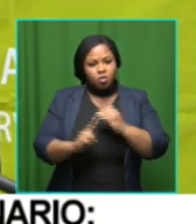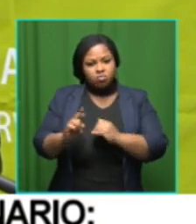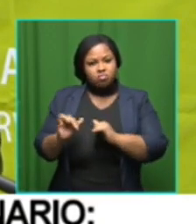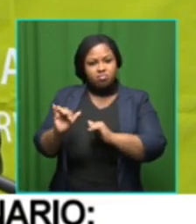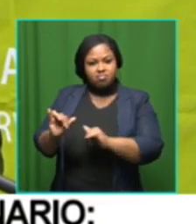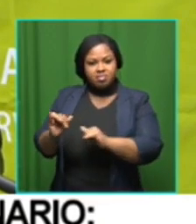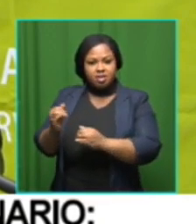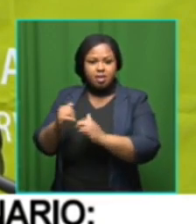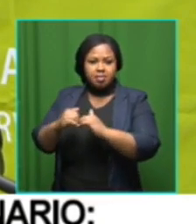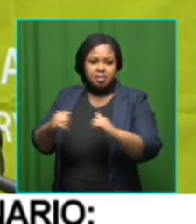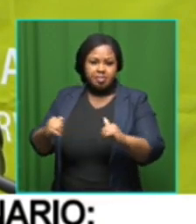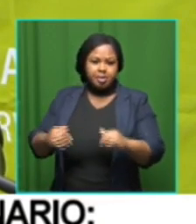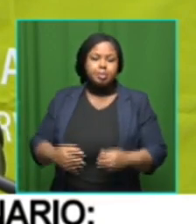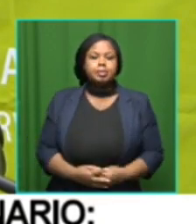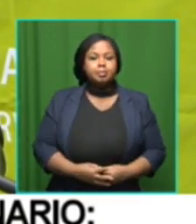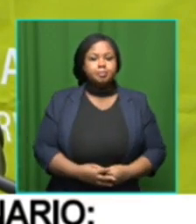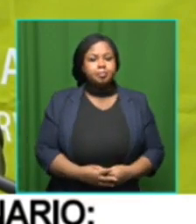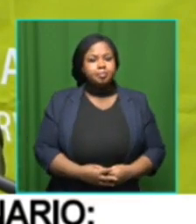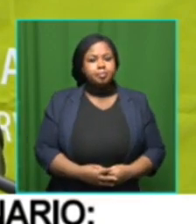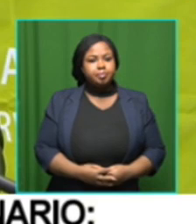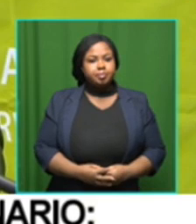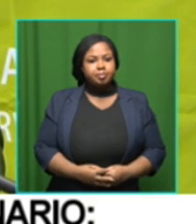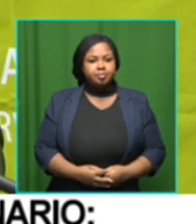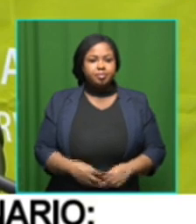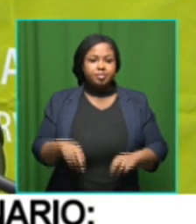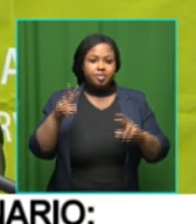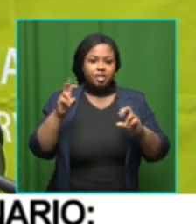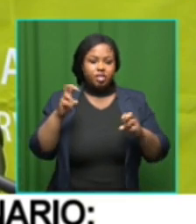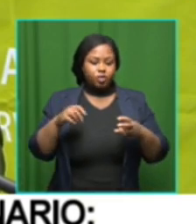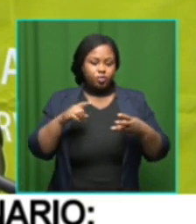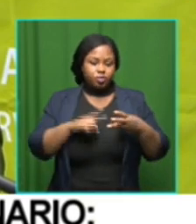forward. And the issue of the masks,